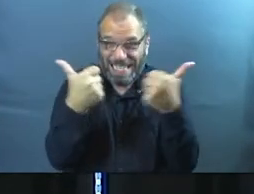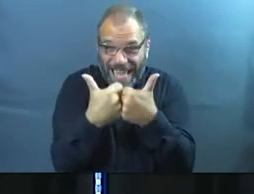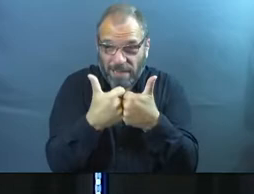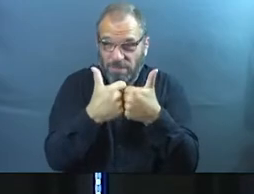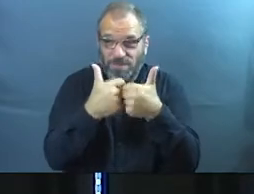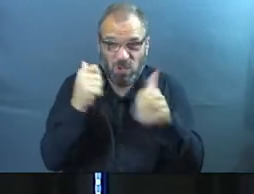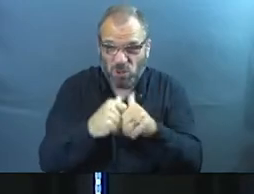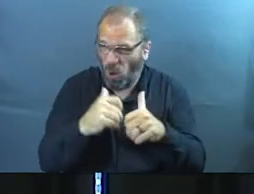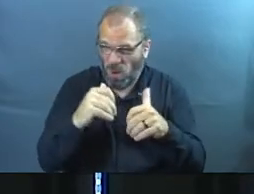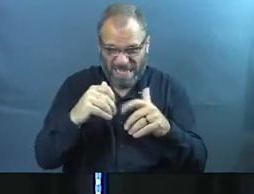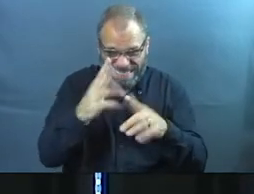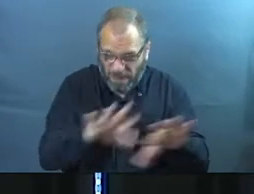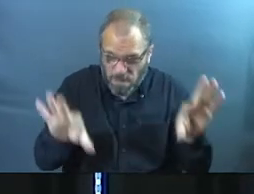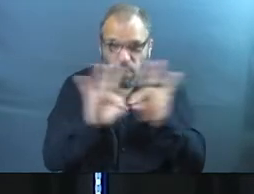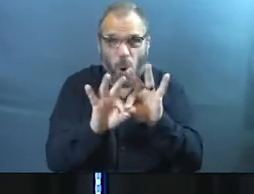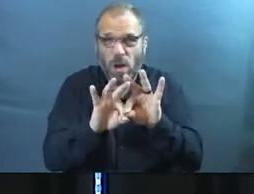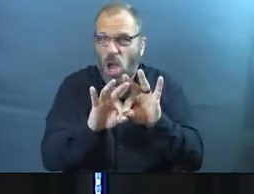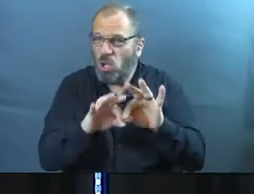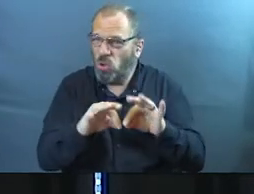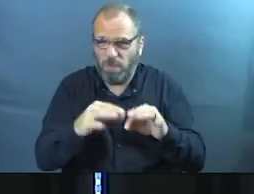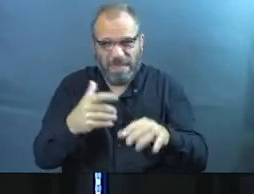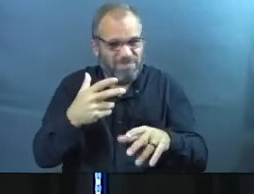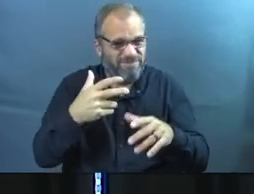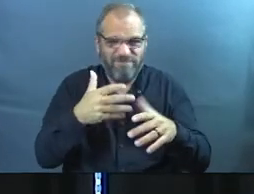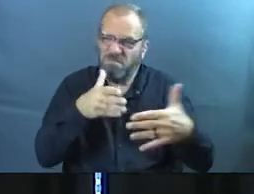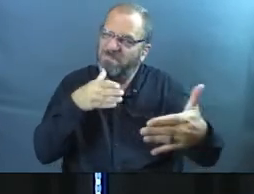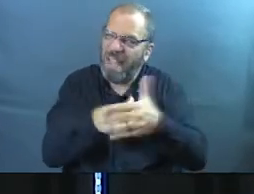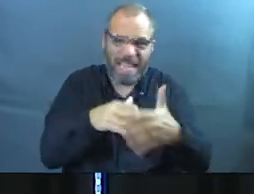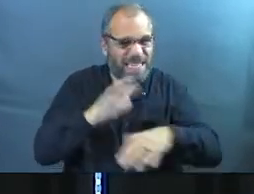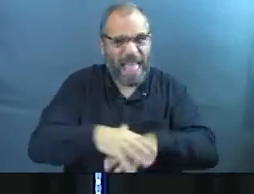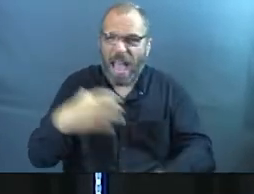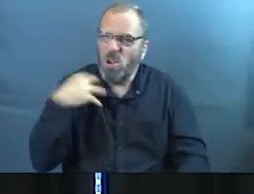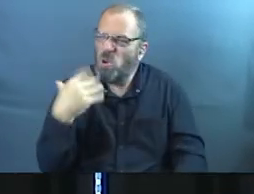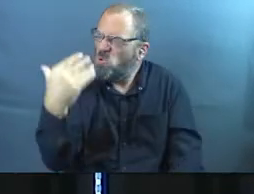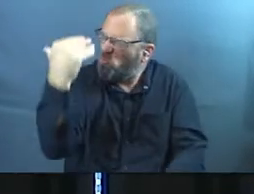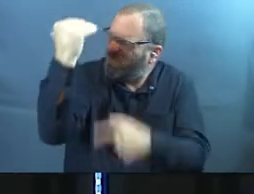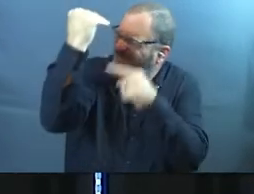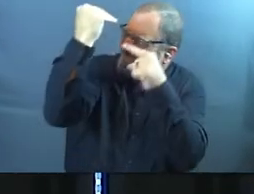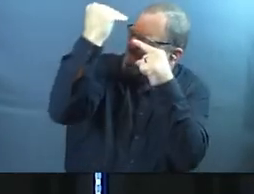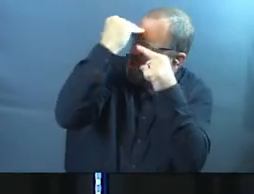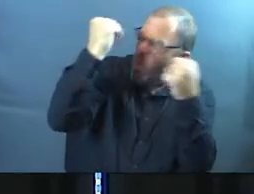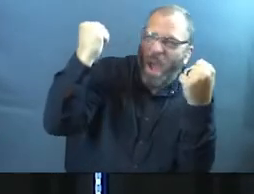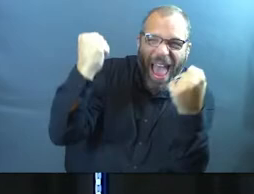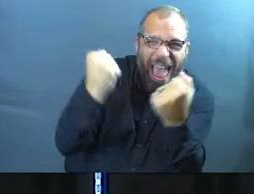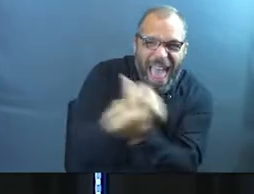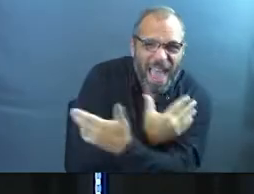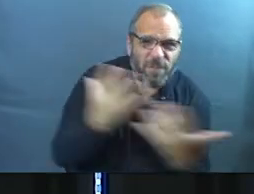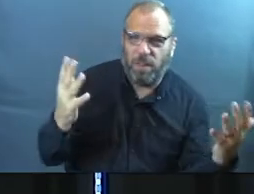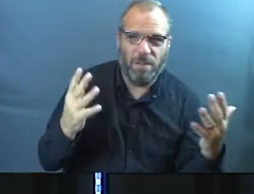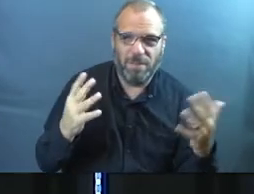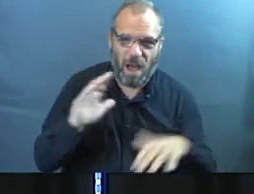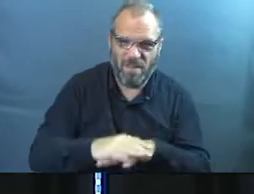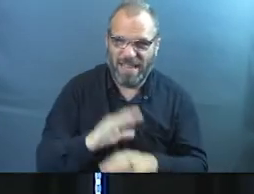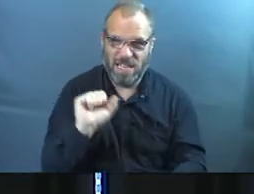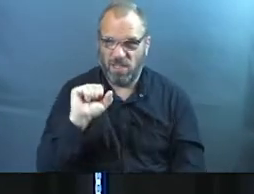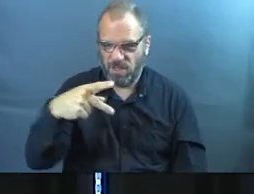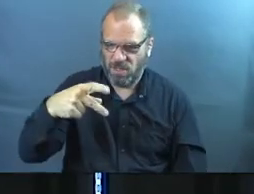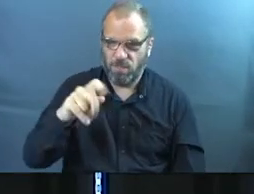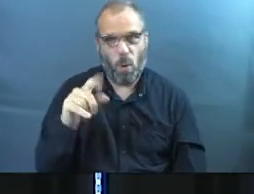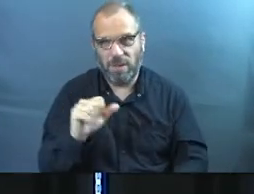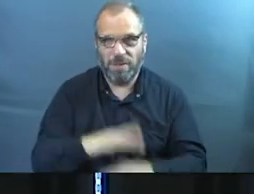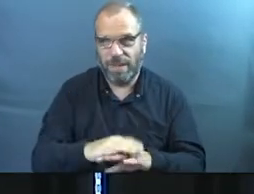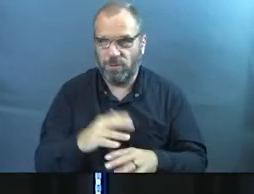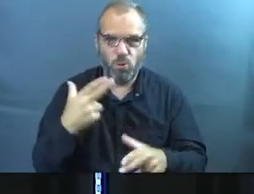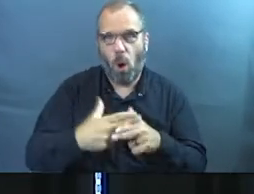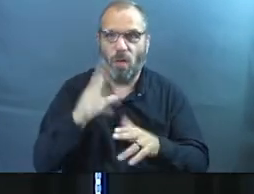You know how pivotal it is. You've been tracking this coach for a long time. You know the whole adventure that is their season,